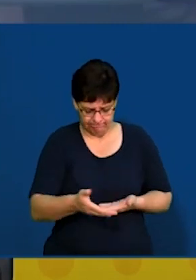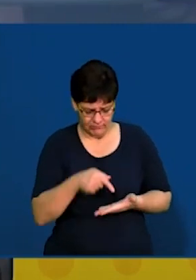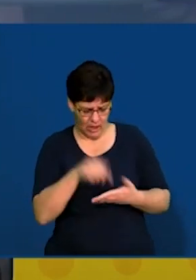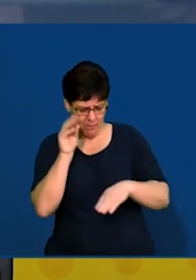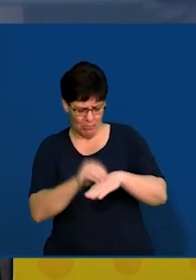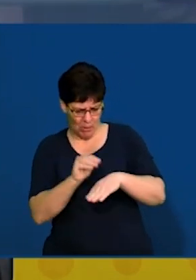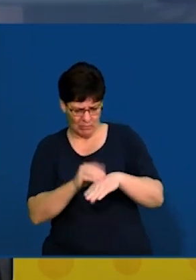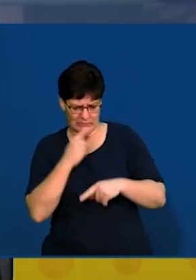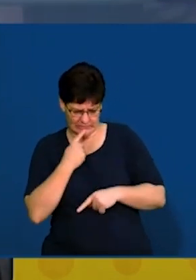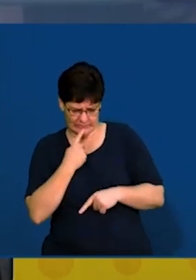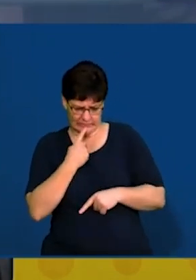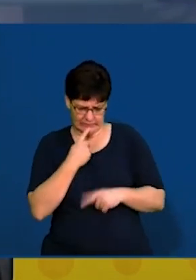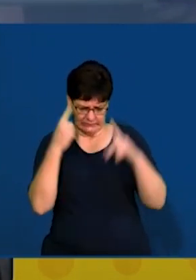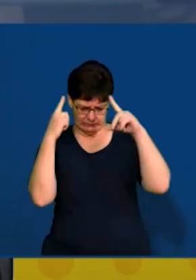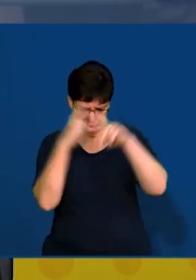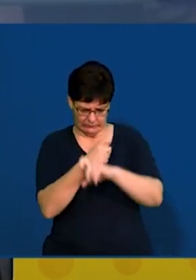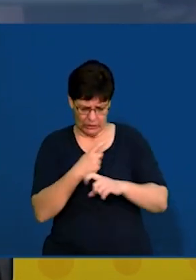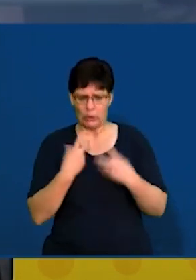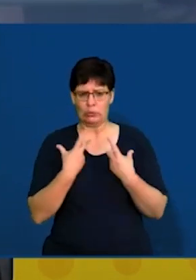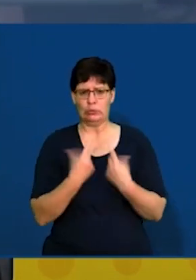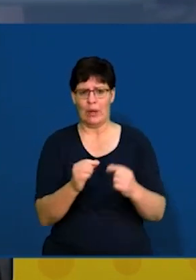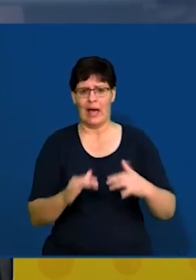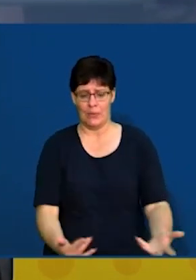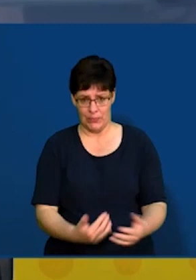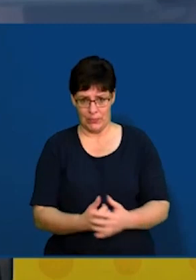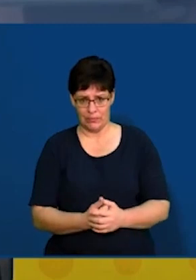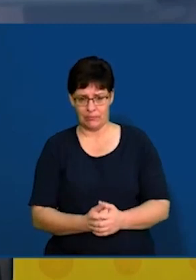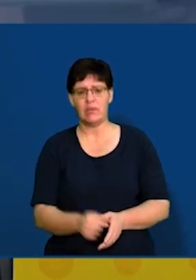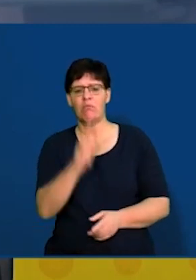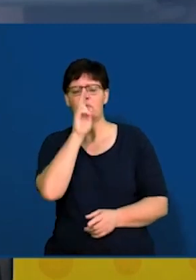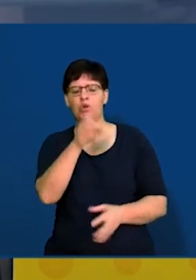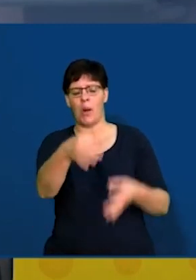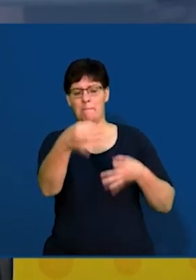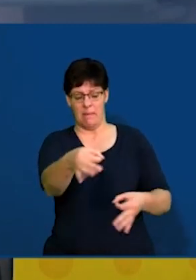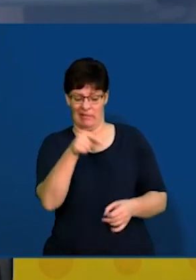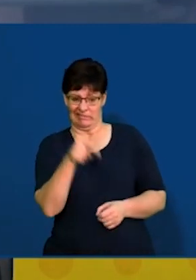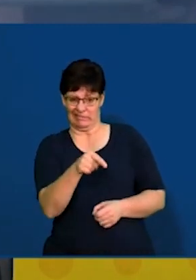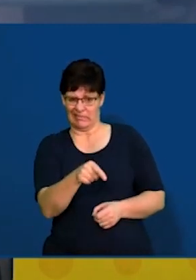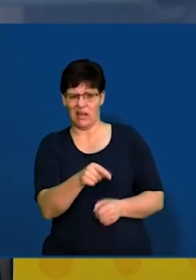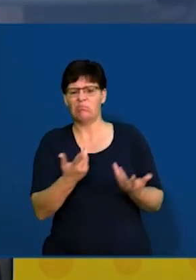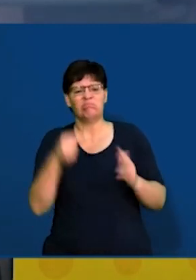with the physics paper. Just a brief look into the paper itself, right?